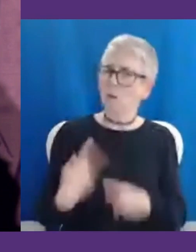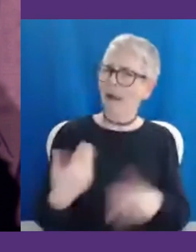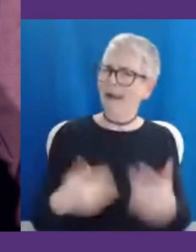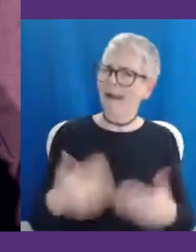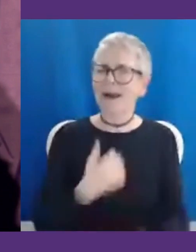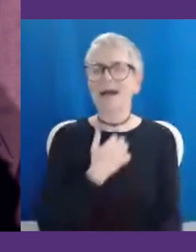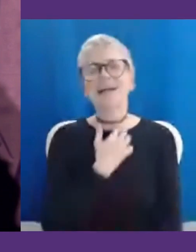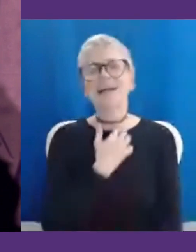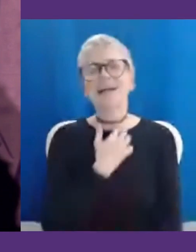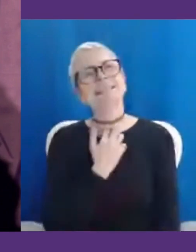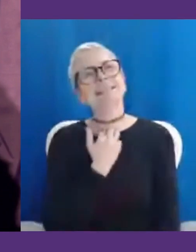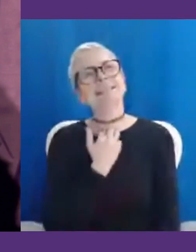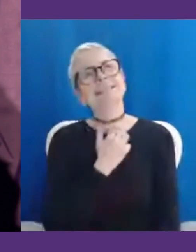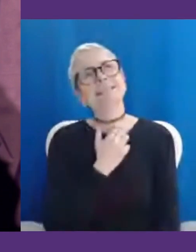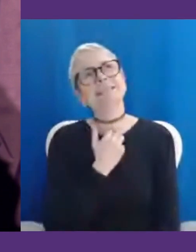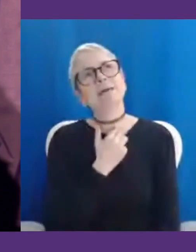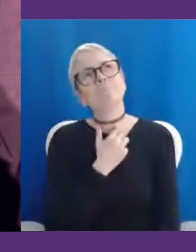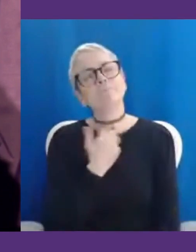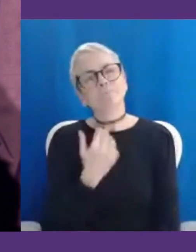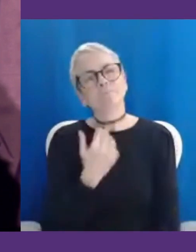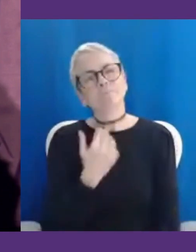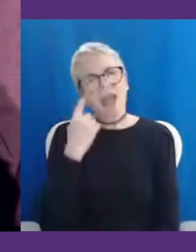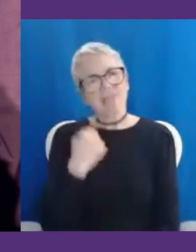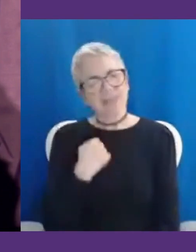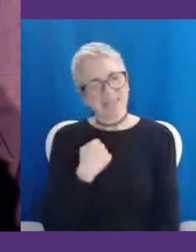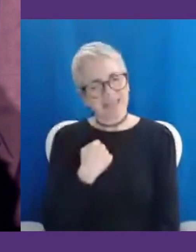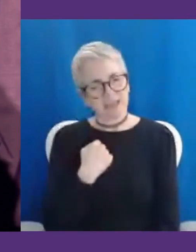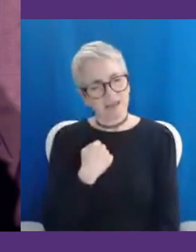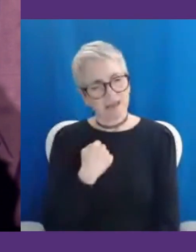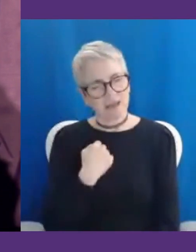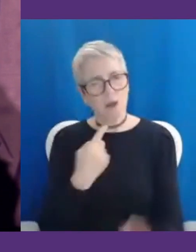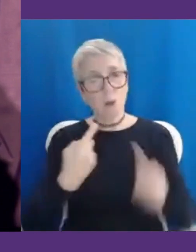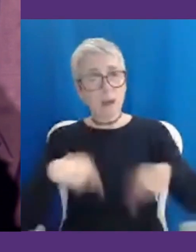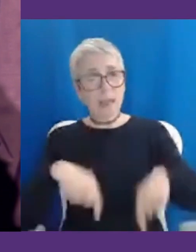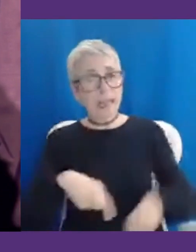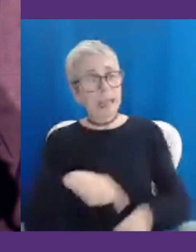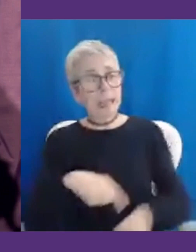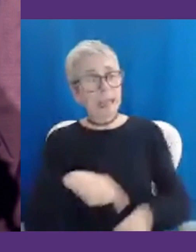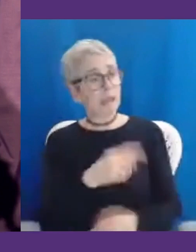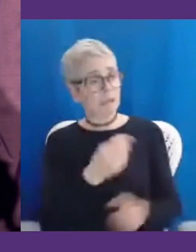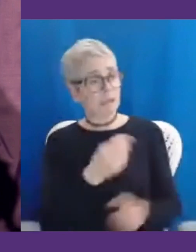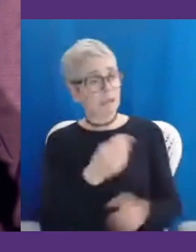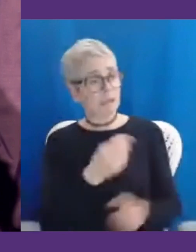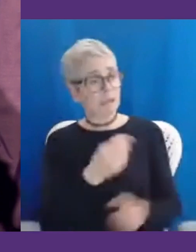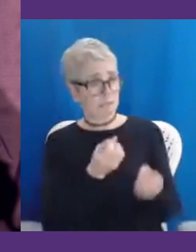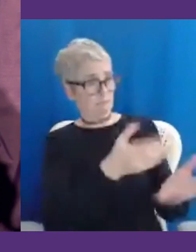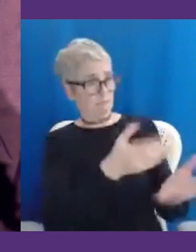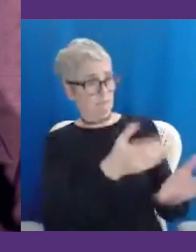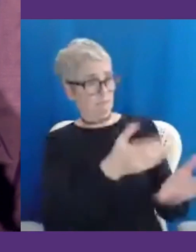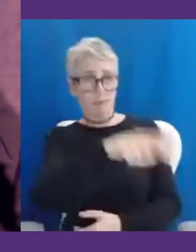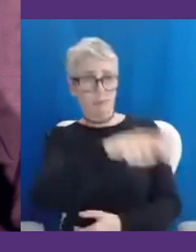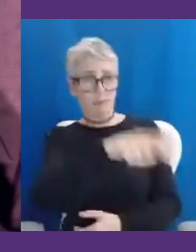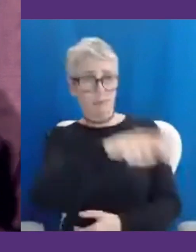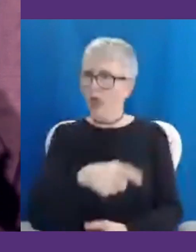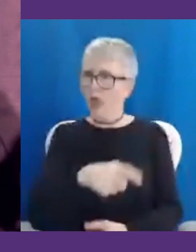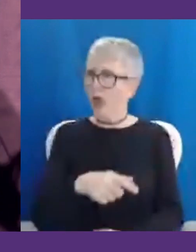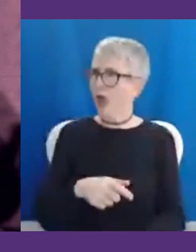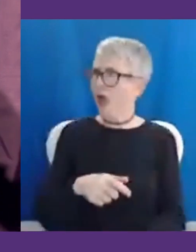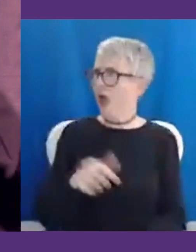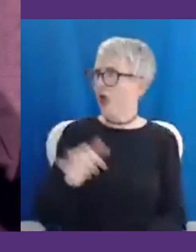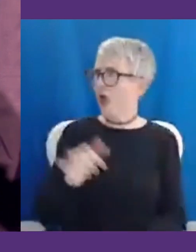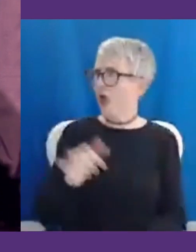I think when we point it out, people are like, oh yeah. And I think whether purposely or accidentally, we